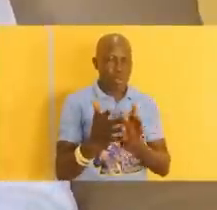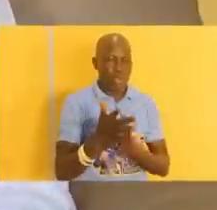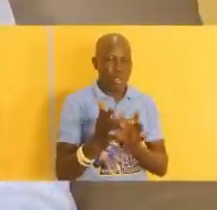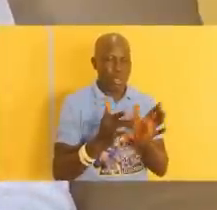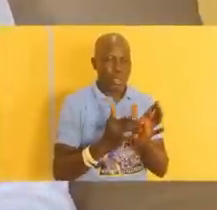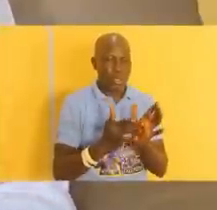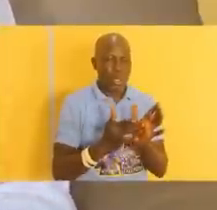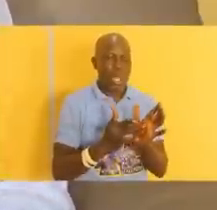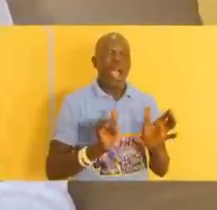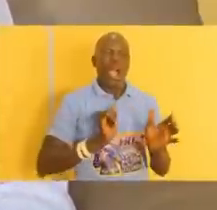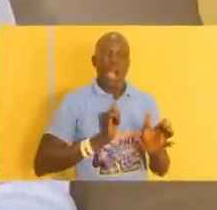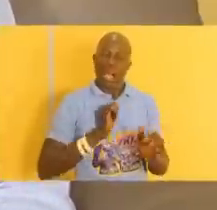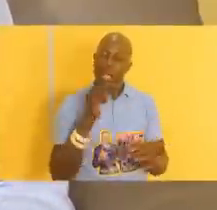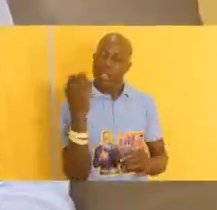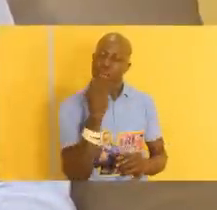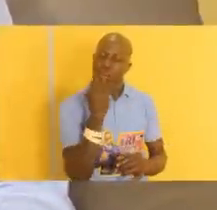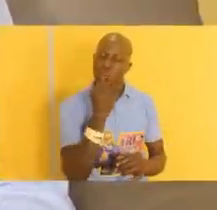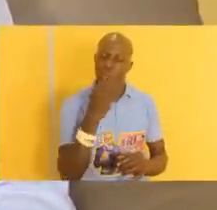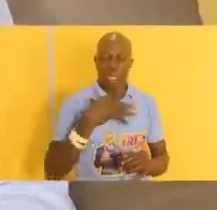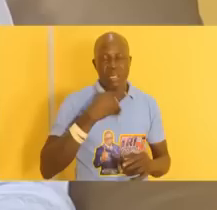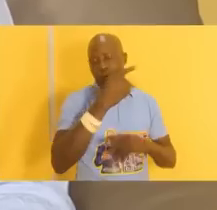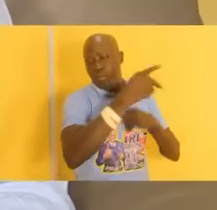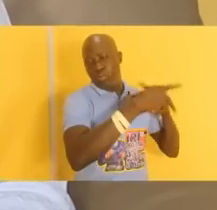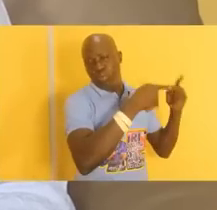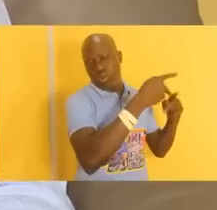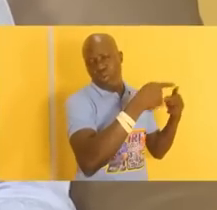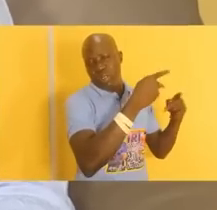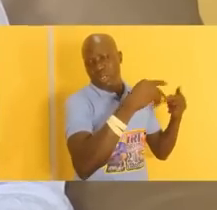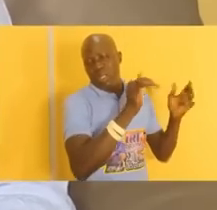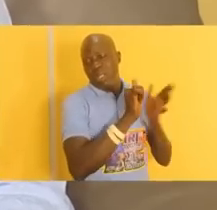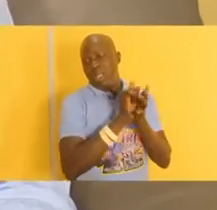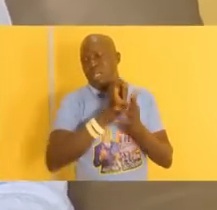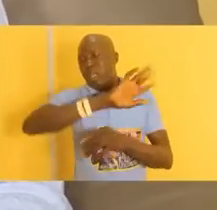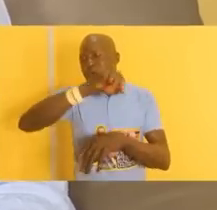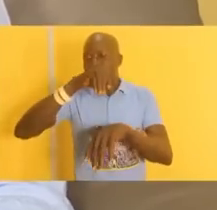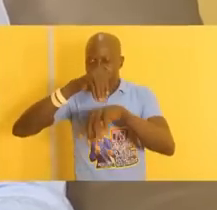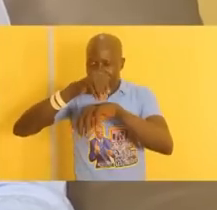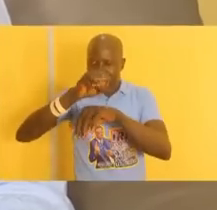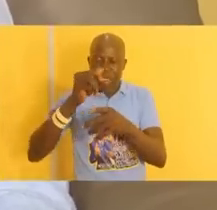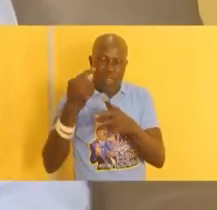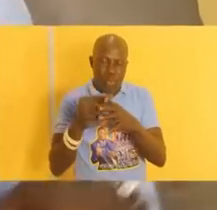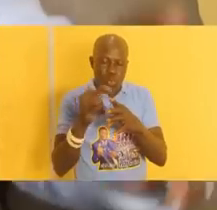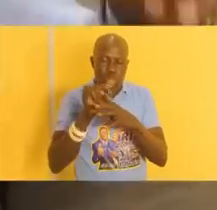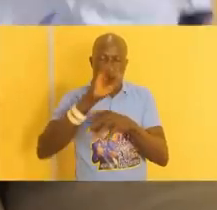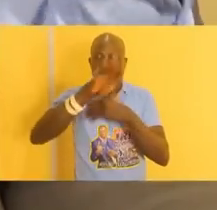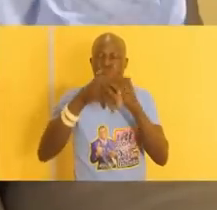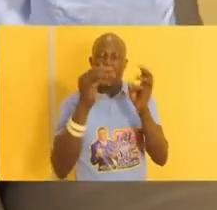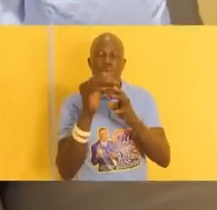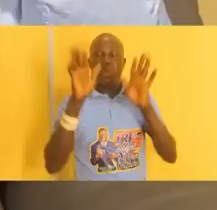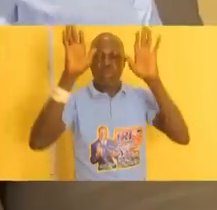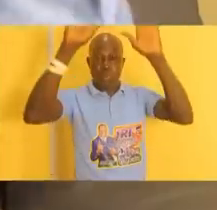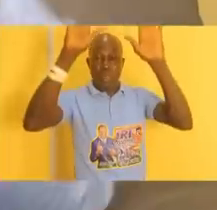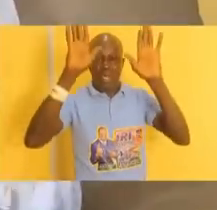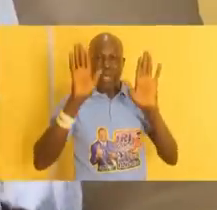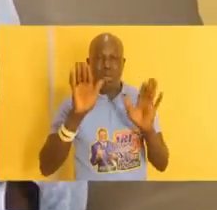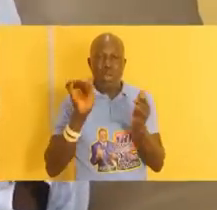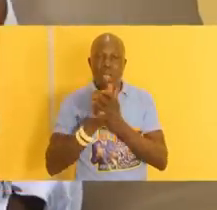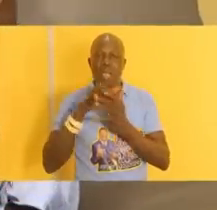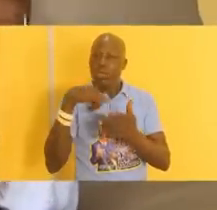Jesus I speak as a prophet that will send with this word of miracle